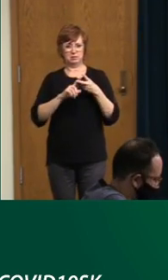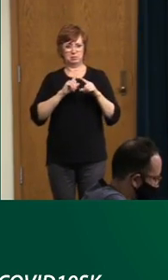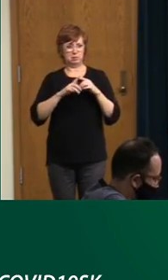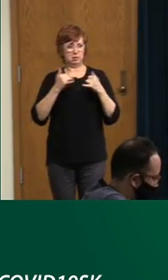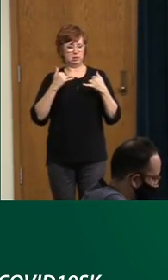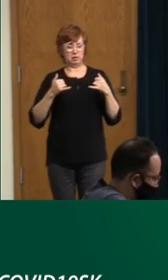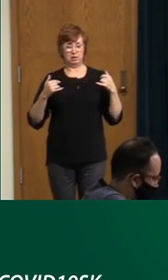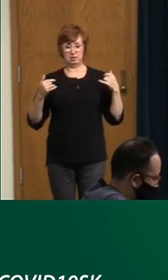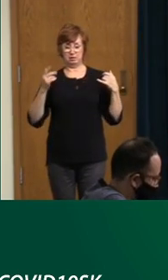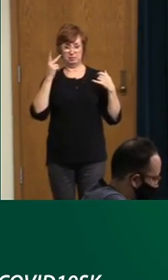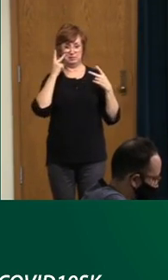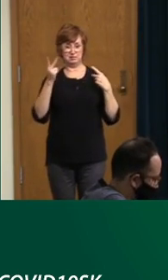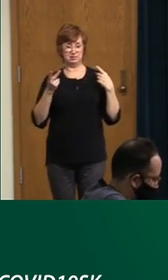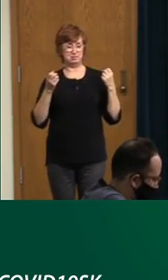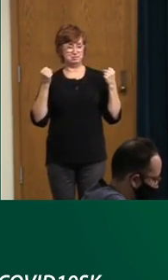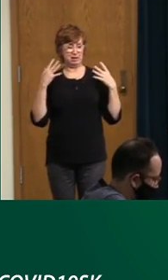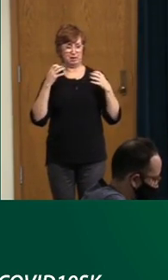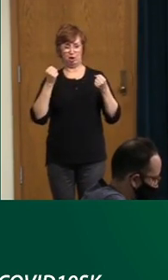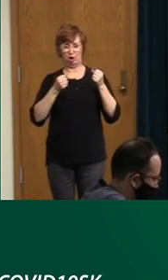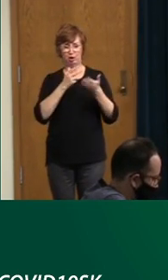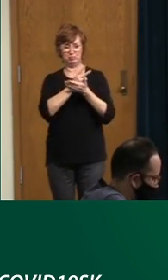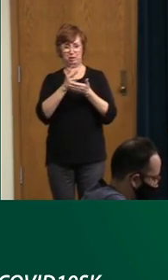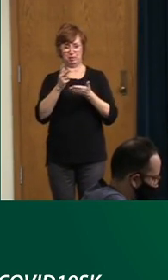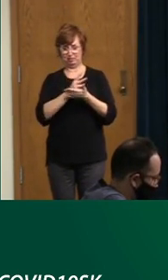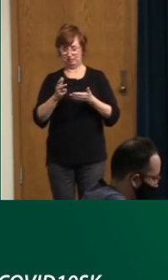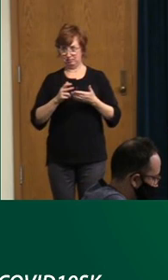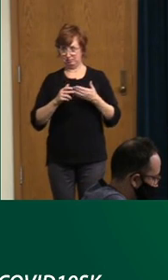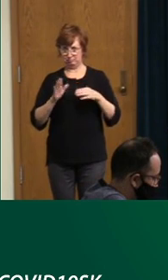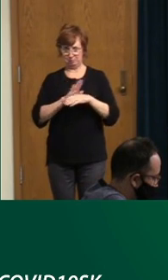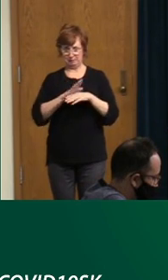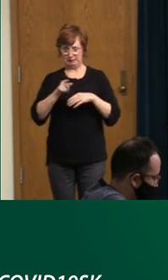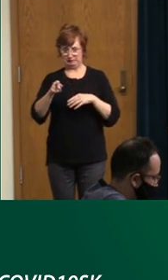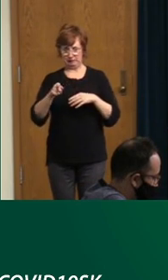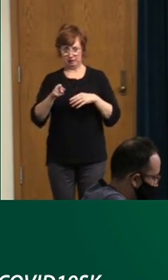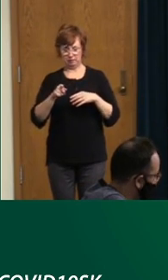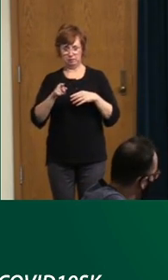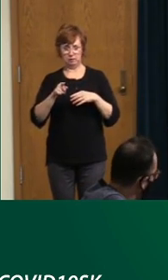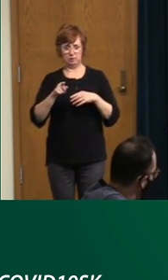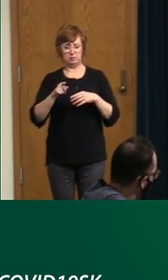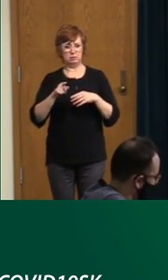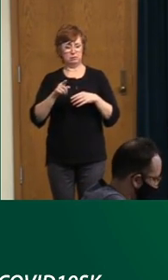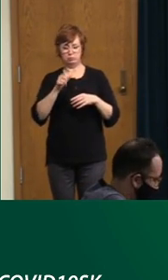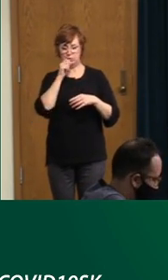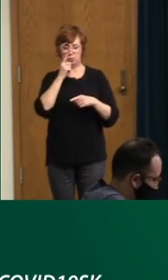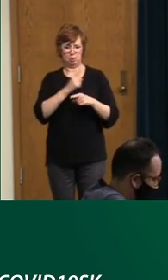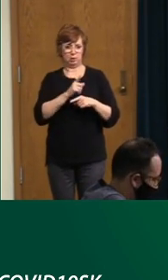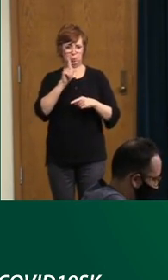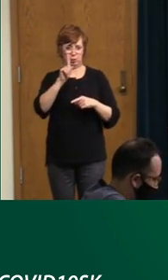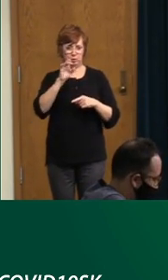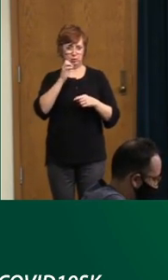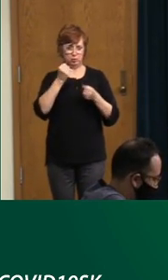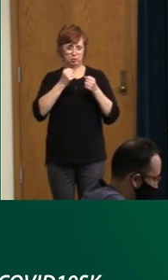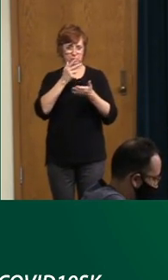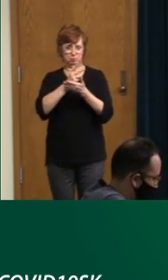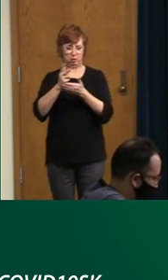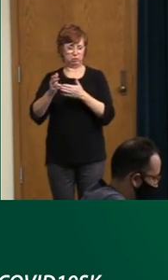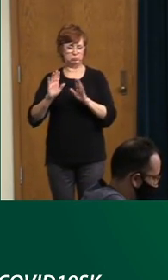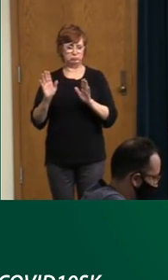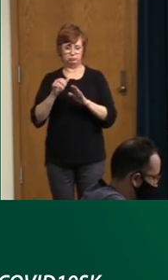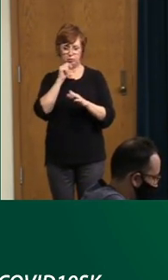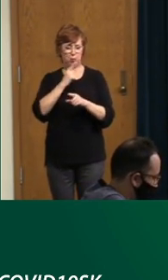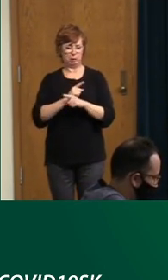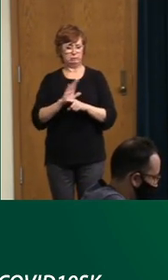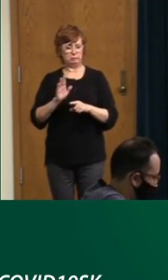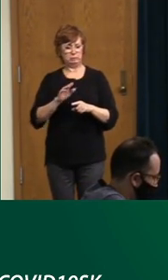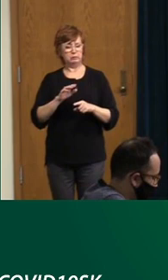area and you're used to seeing 100 cars, we should see 25 cars there. And we need to slow things down, go